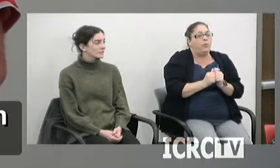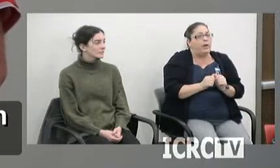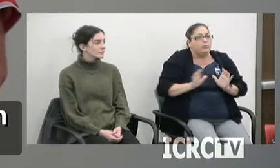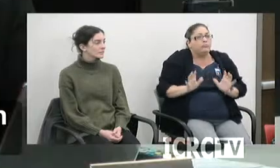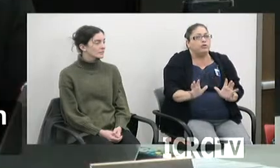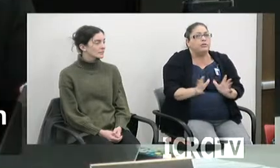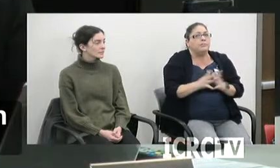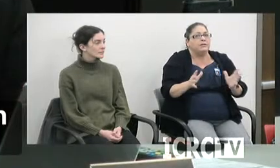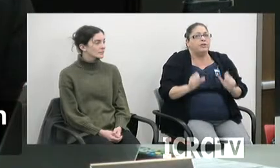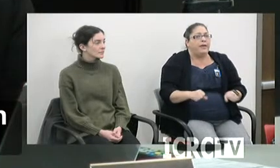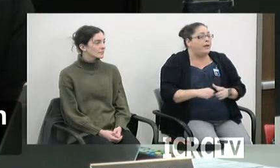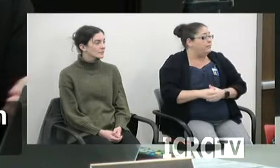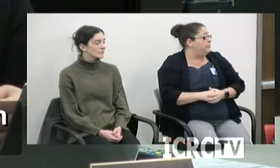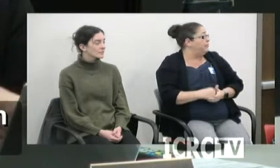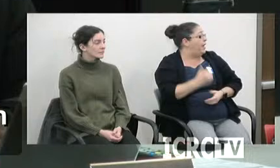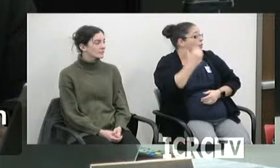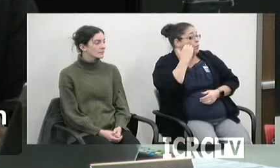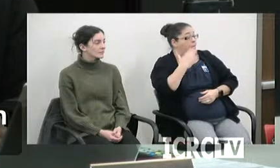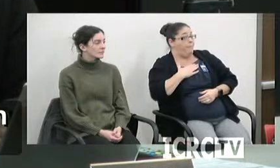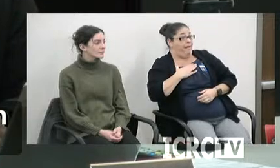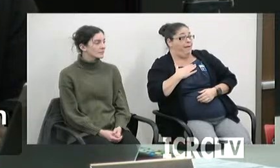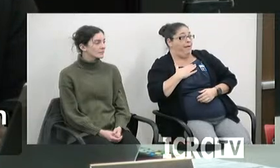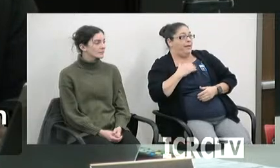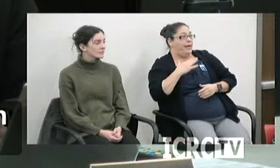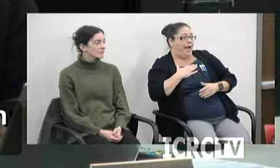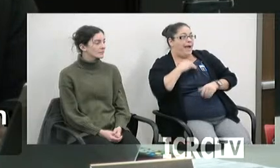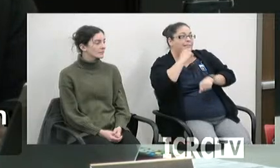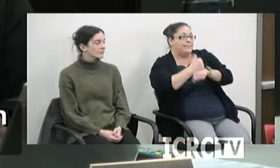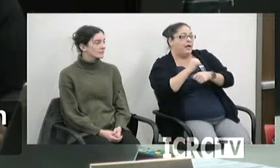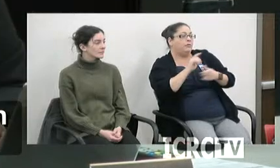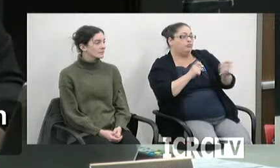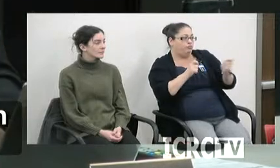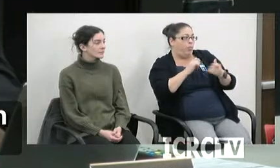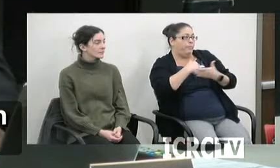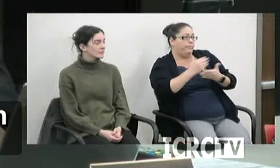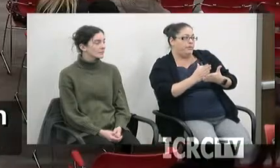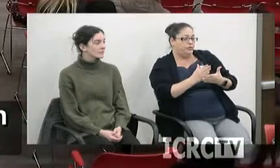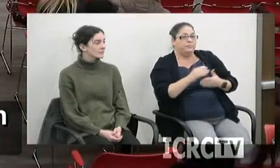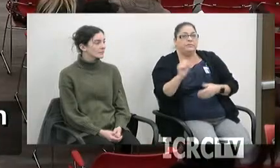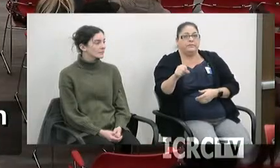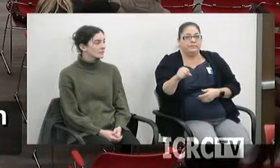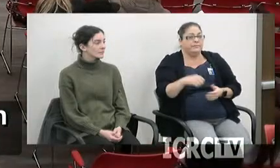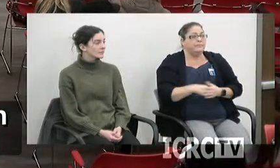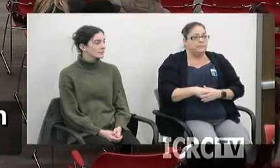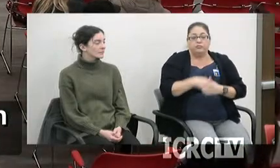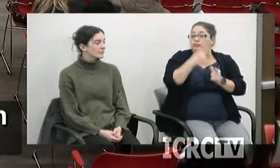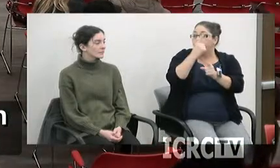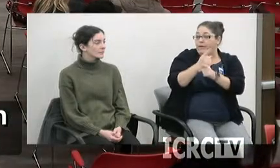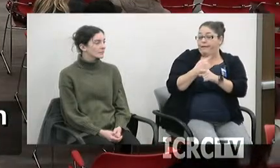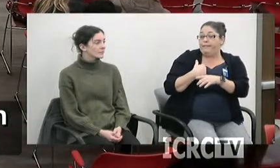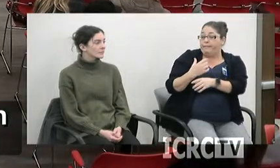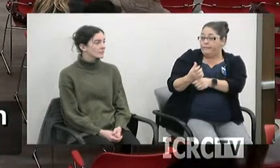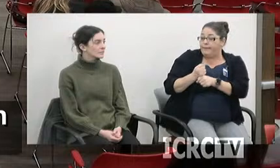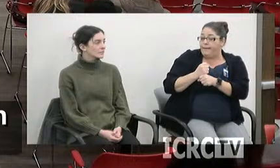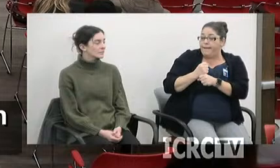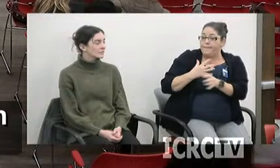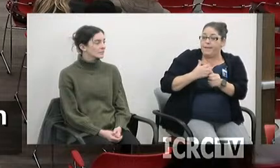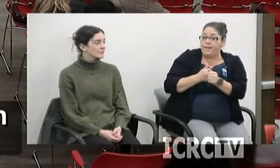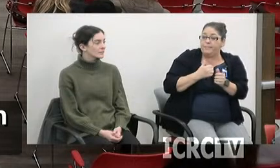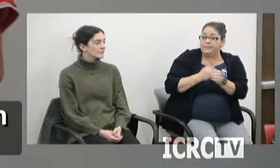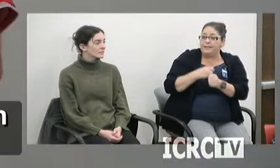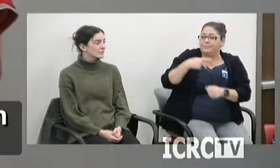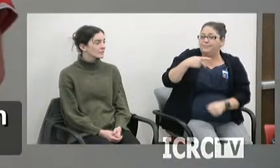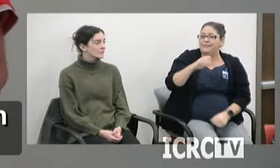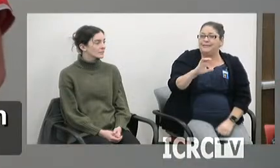know in the meetings that I sit in, to control the budget. That's correct. I get an updated, we call it a PCO